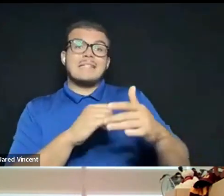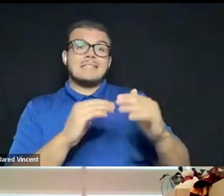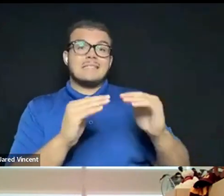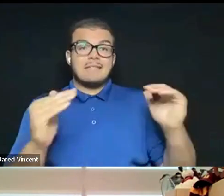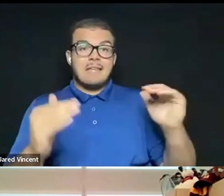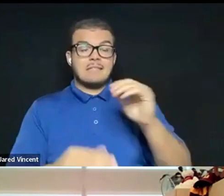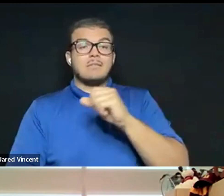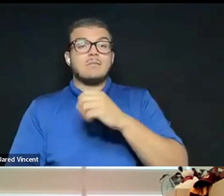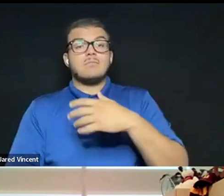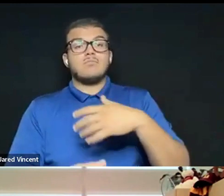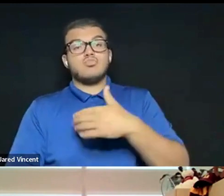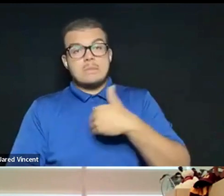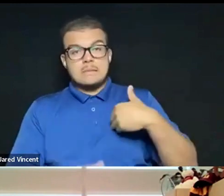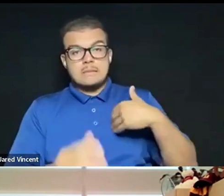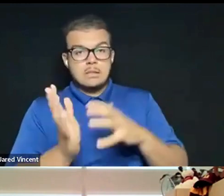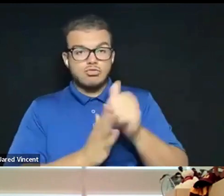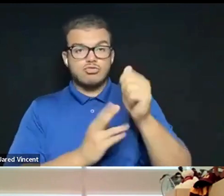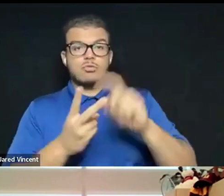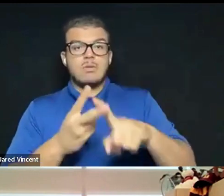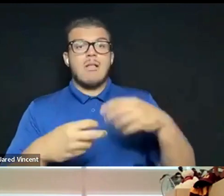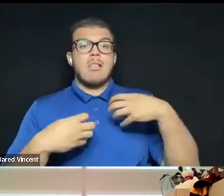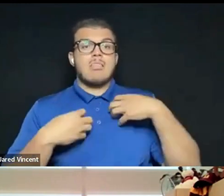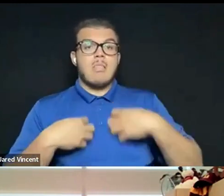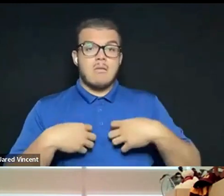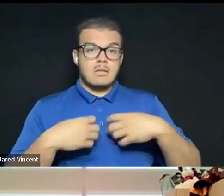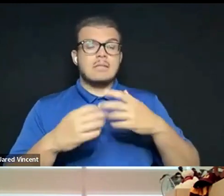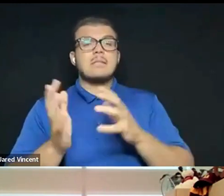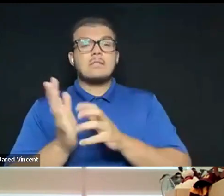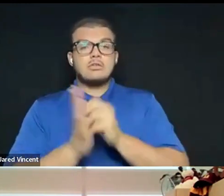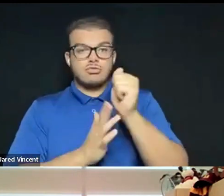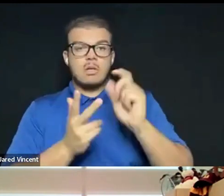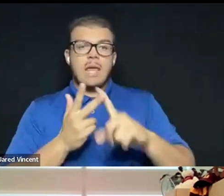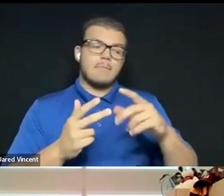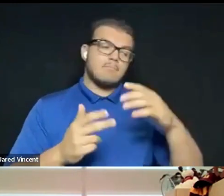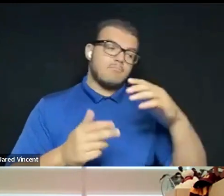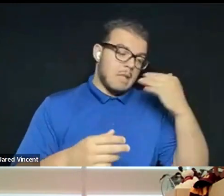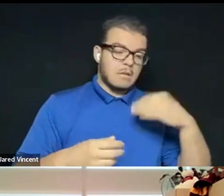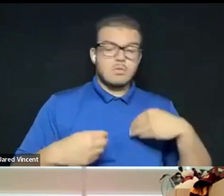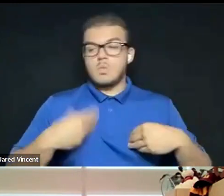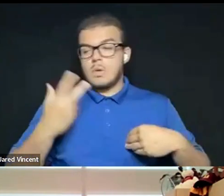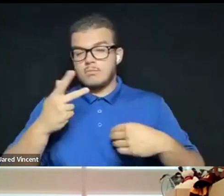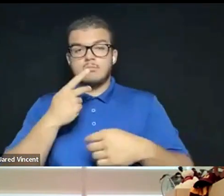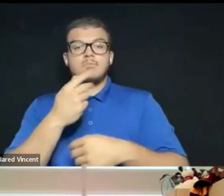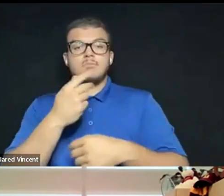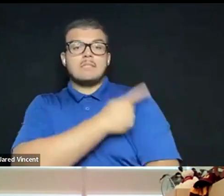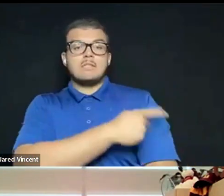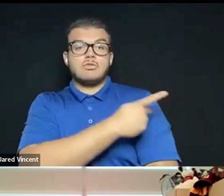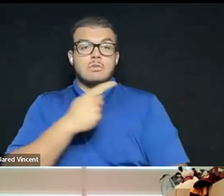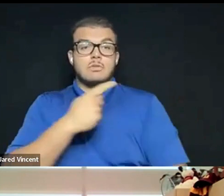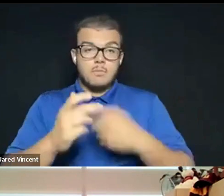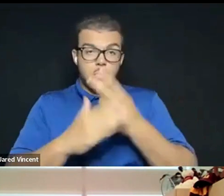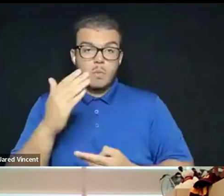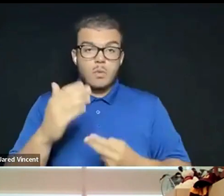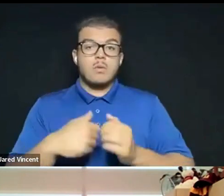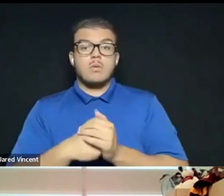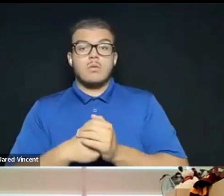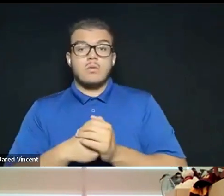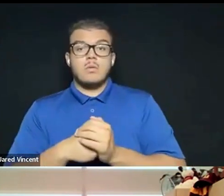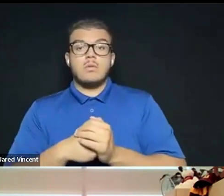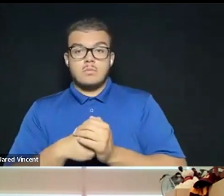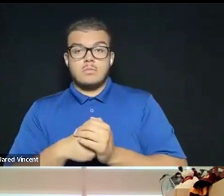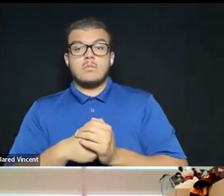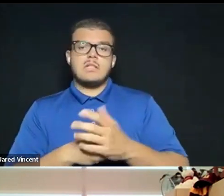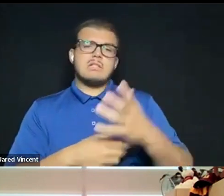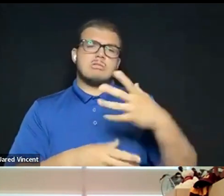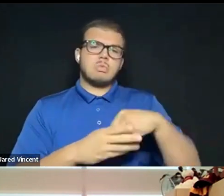lung cancer, enrolled Black and white patients. In the historic group, and the intervention included a